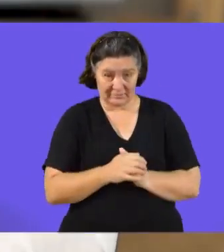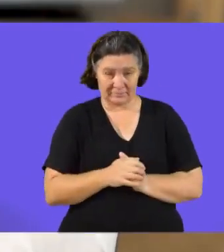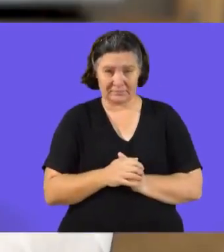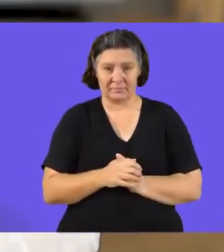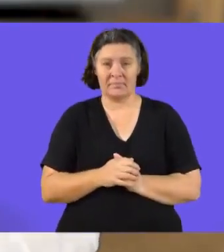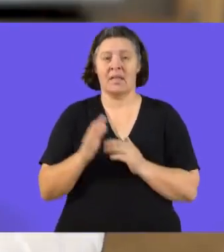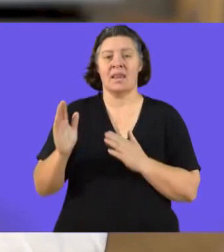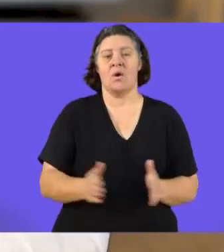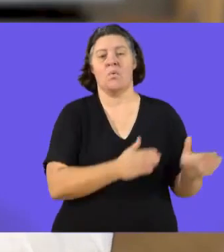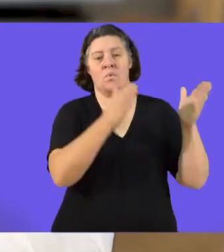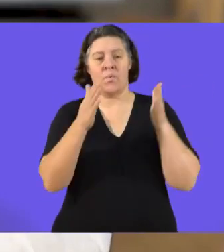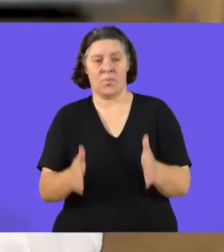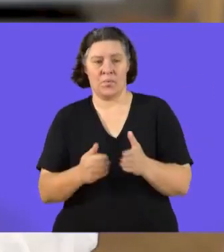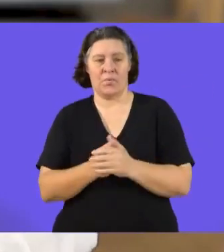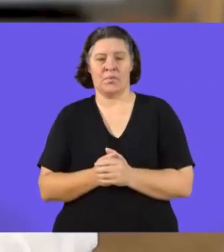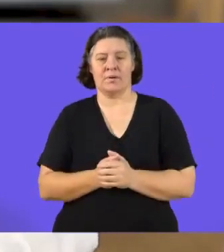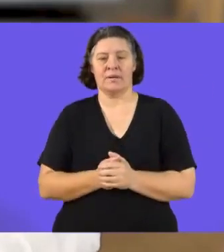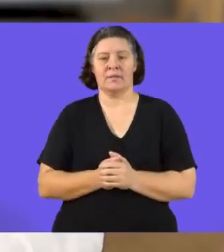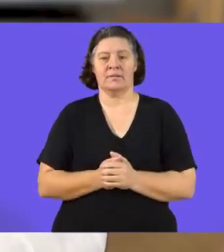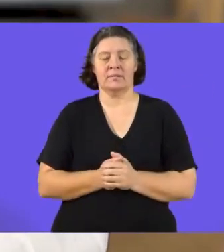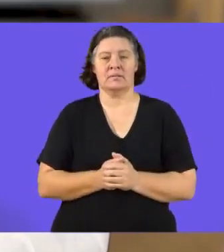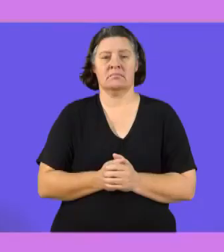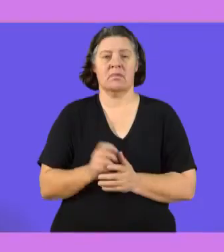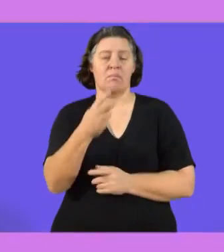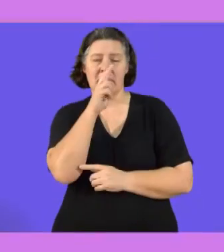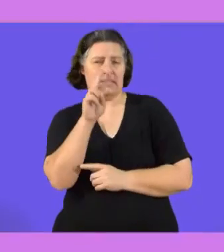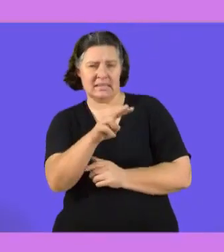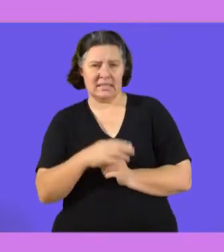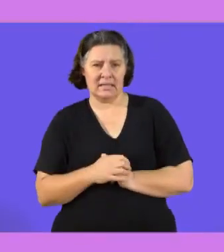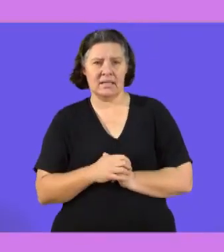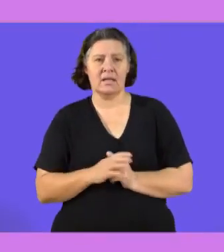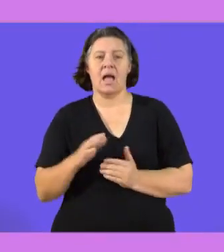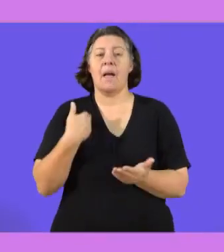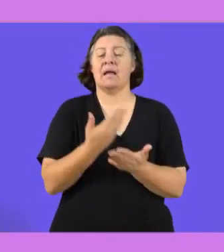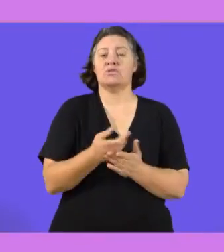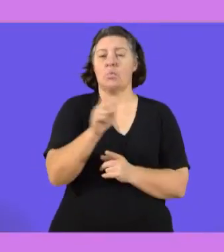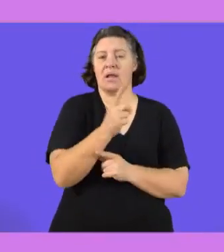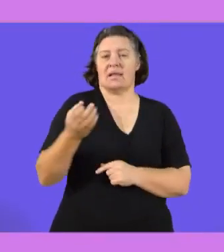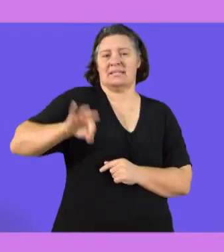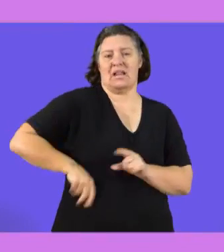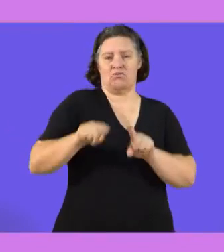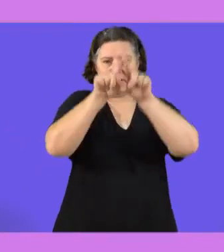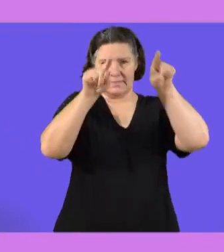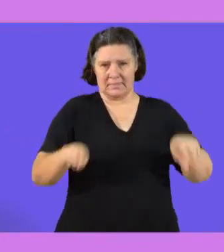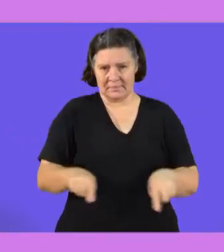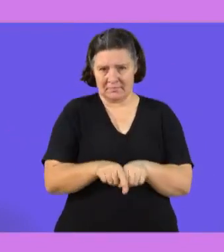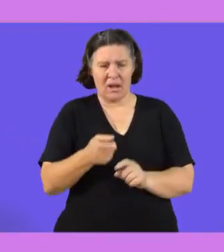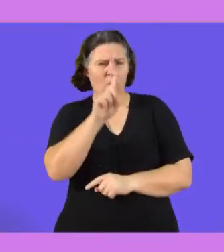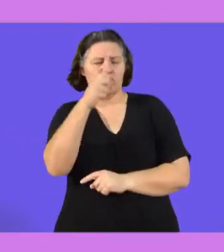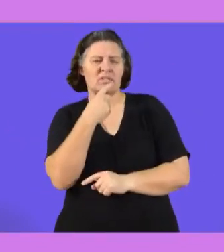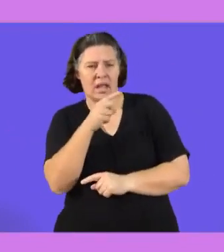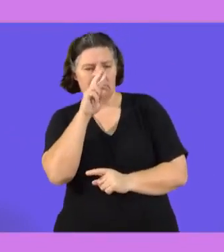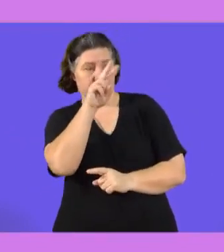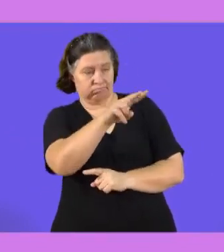right, guys, let's carry on with our next sum. So what I see here is application of a pay slip. So the question says, study the